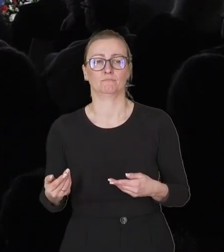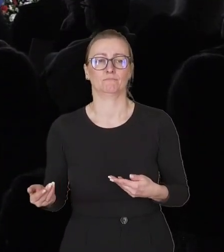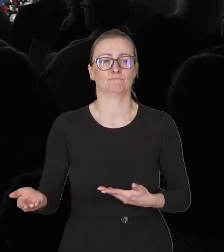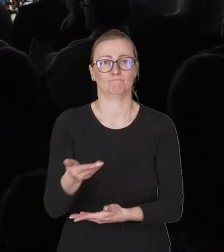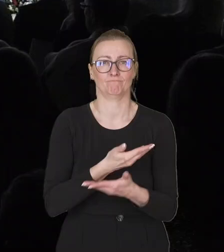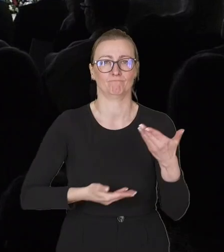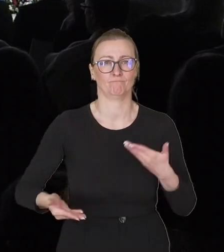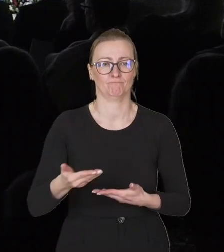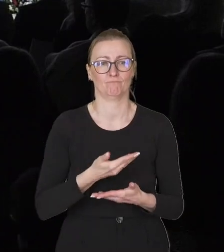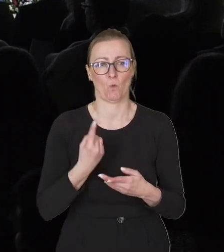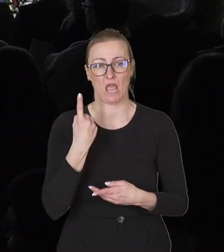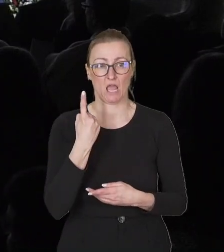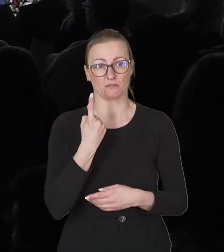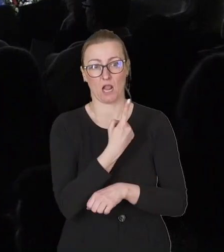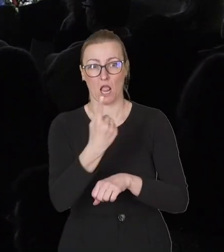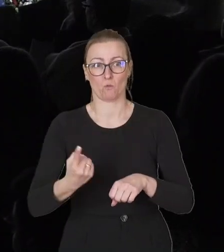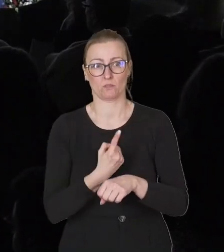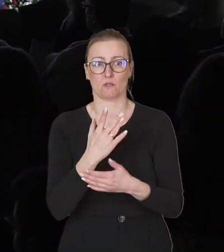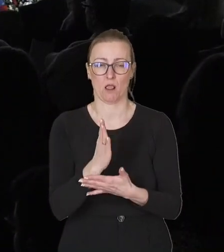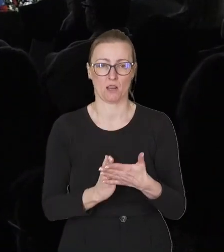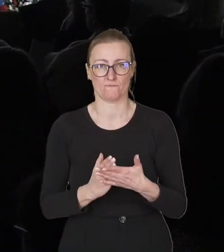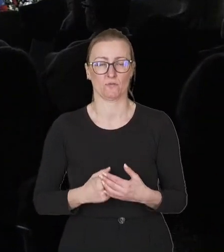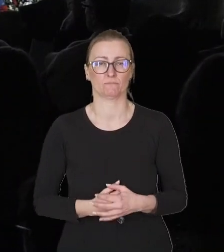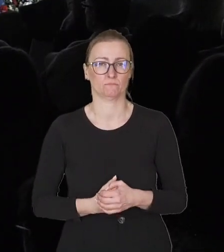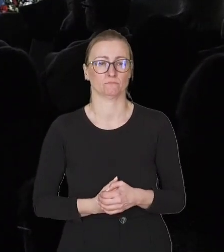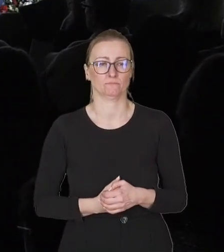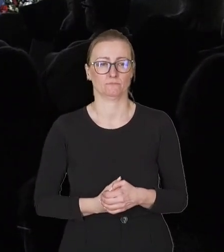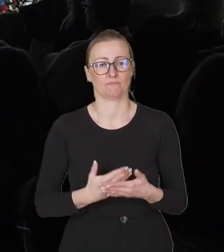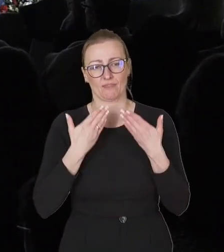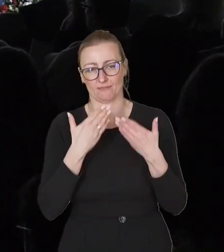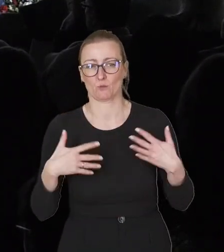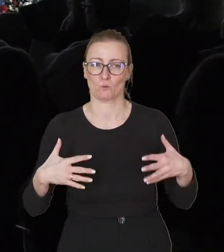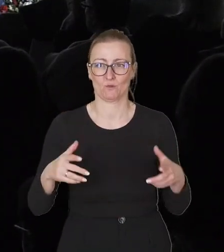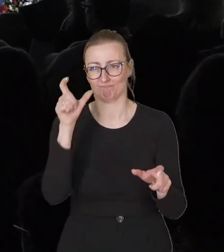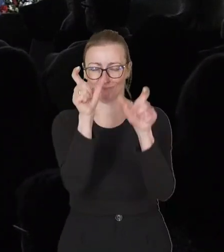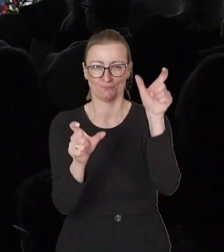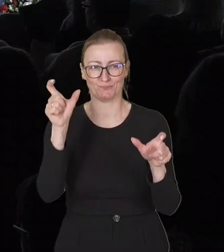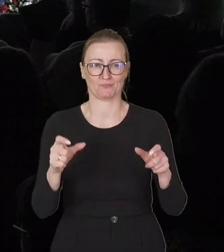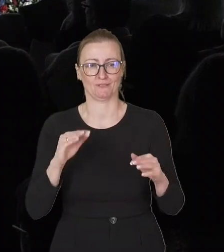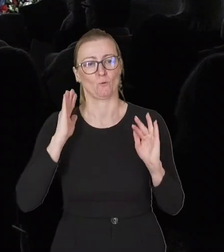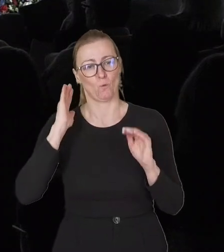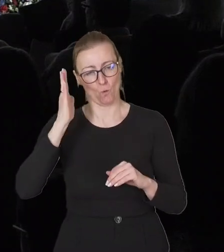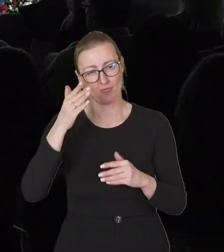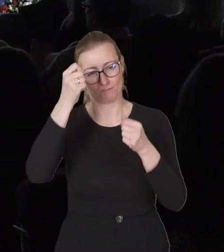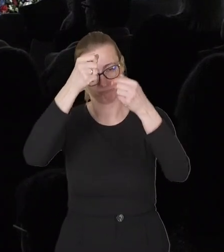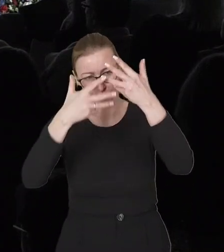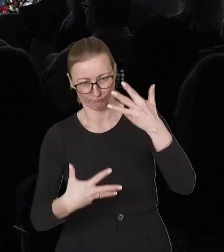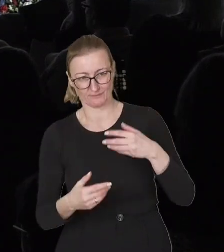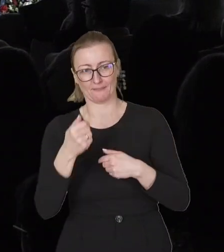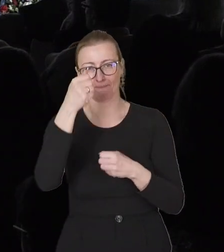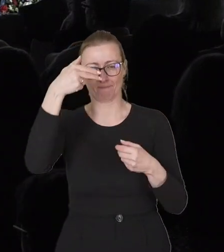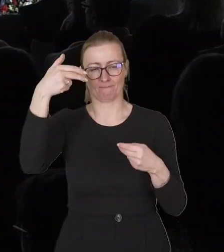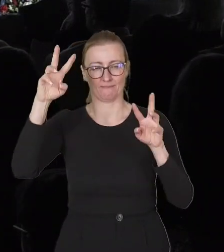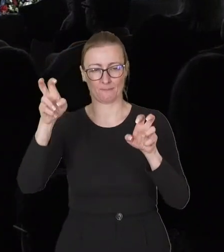group of distinguished panelists and focus on this three dimension, on the three relations between the